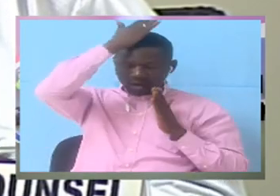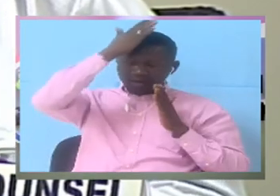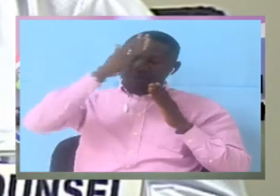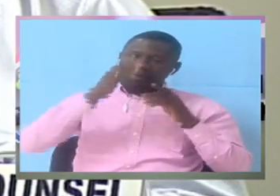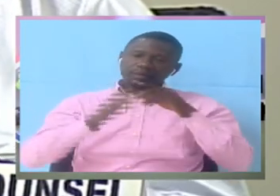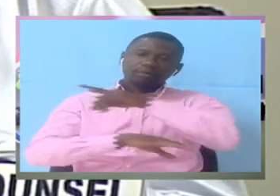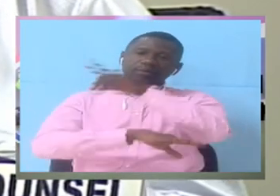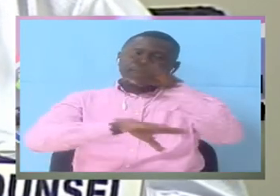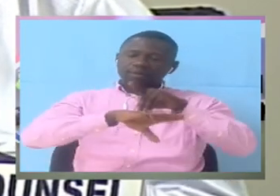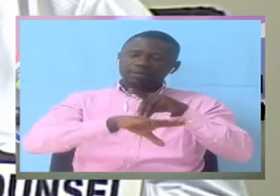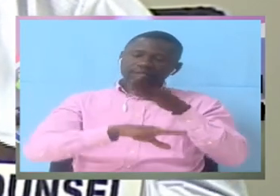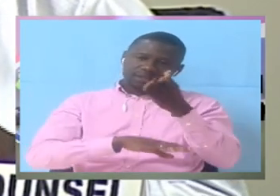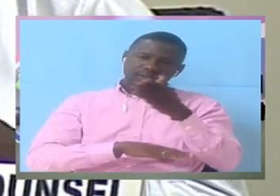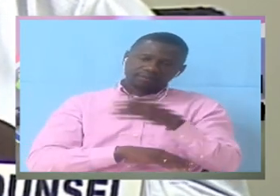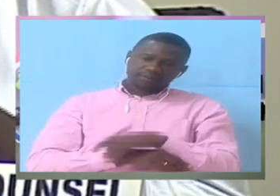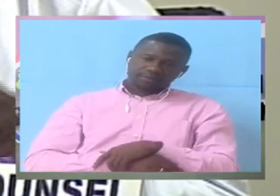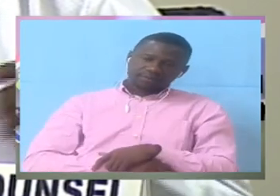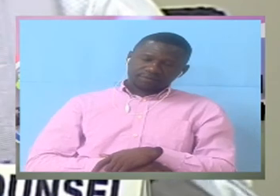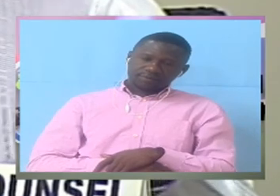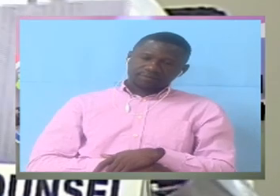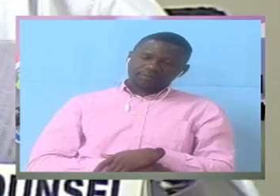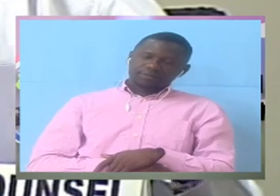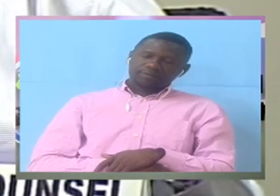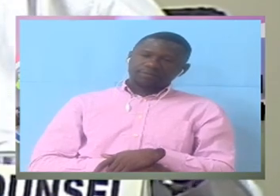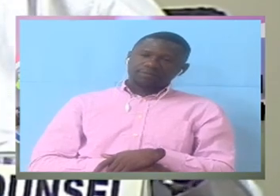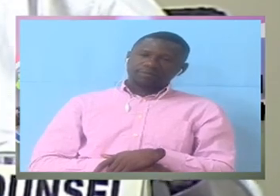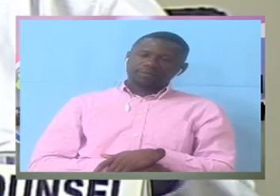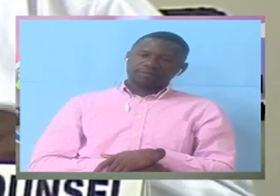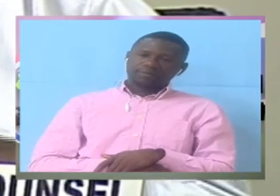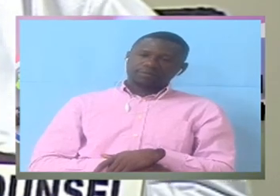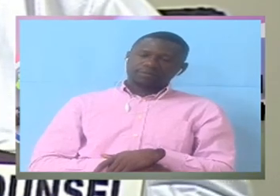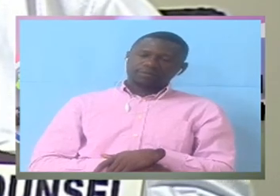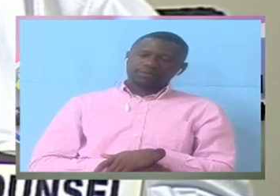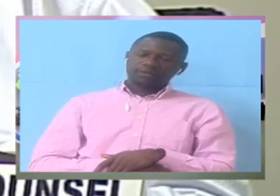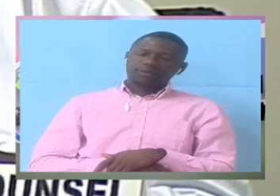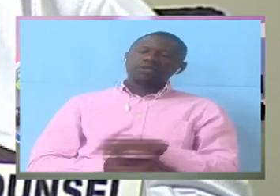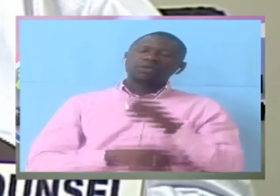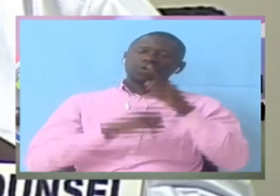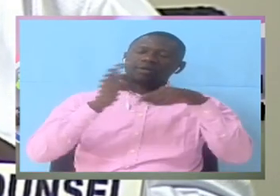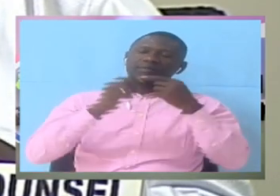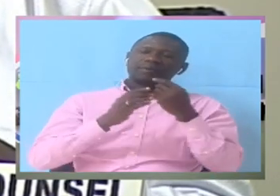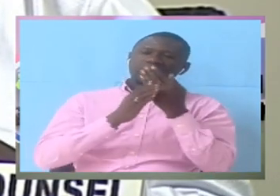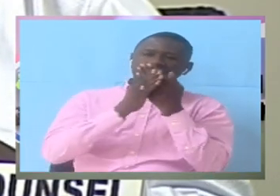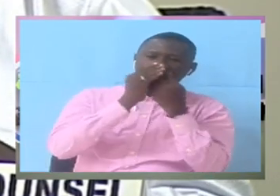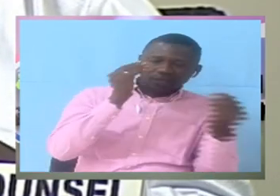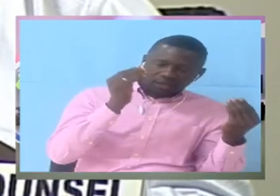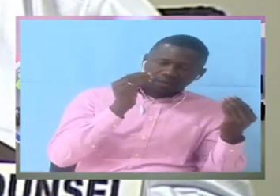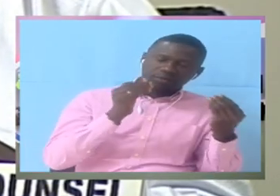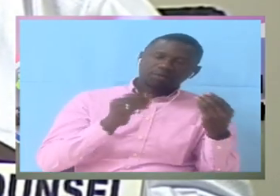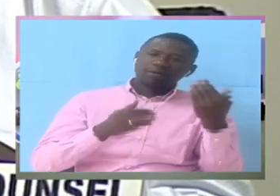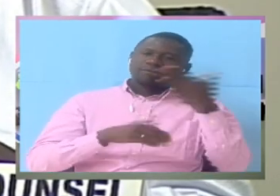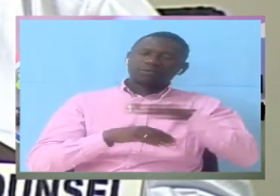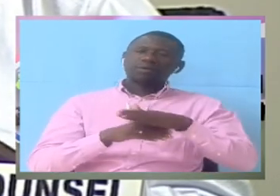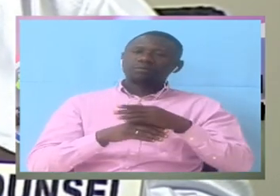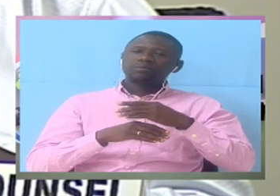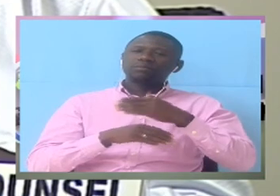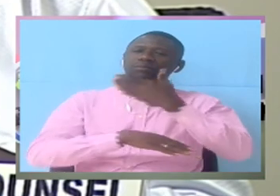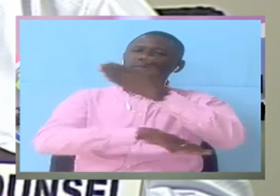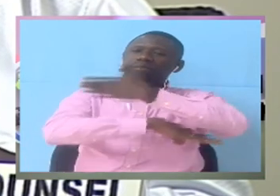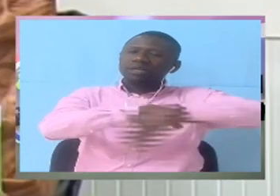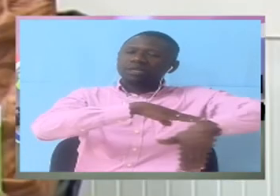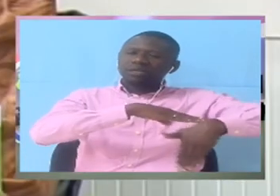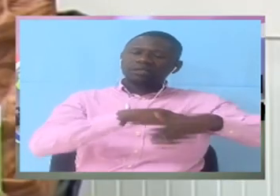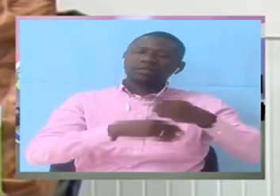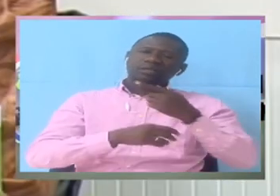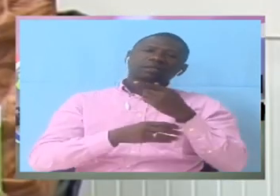boenka ominke nu Farafenye Barracks. Your subsequent escape from the territory. Inatana